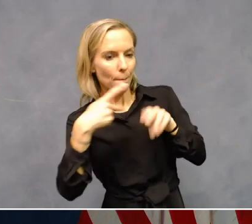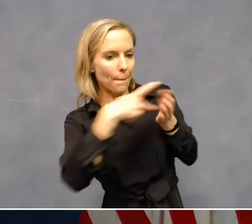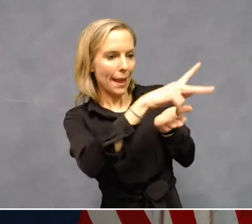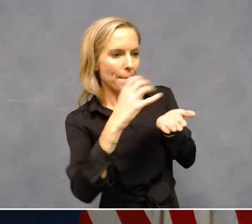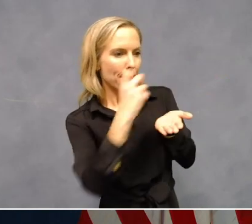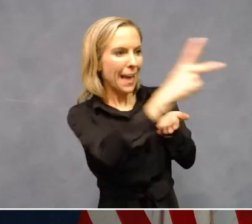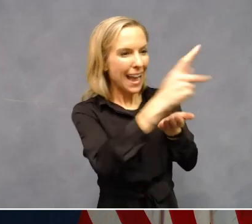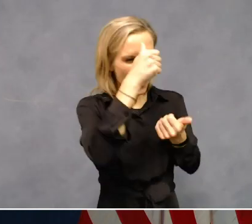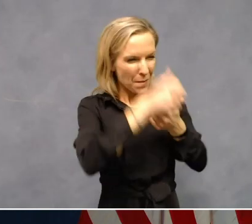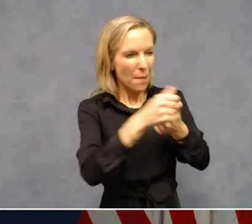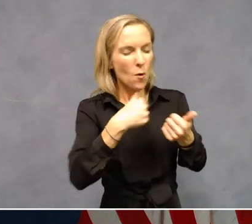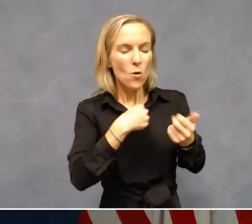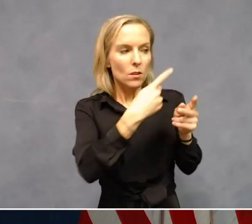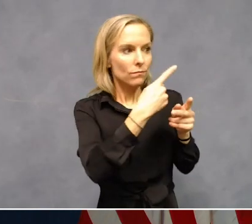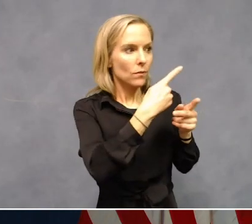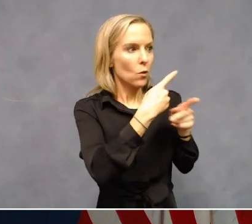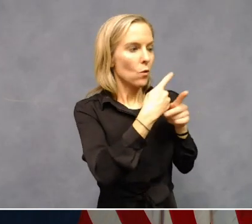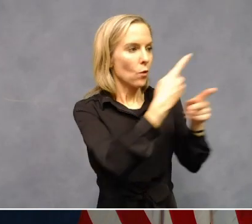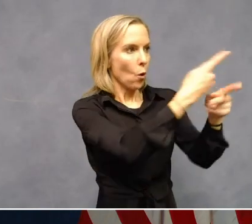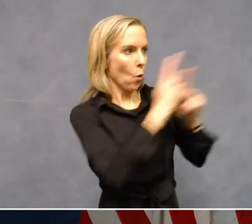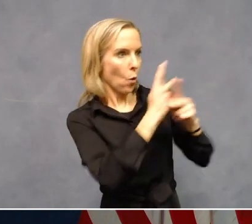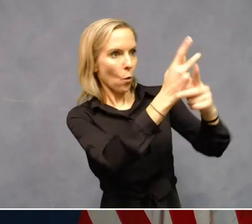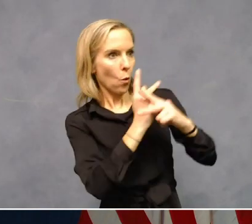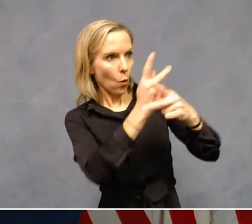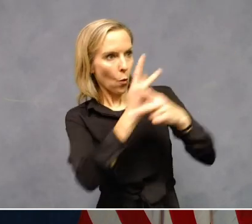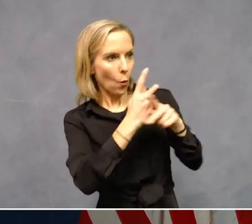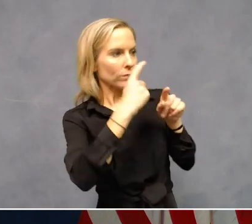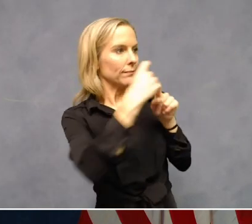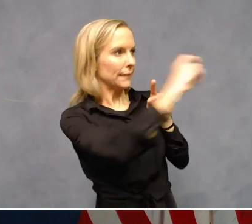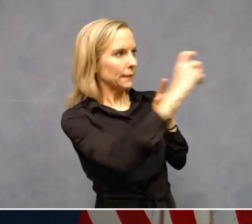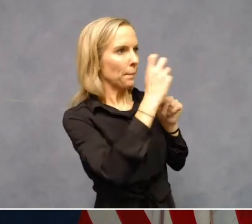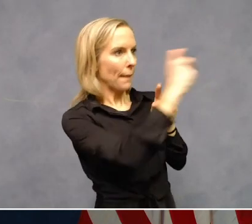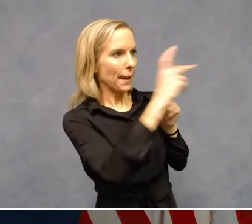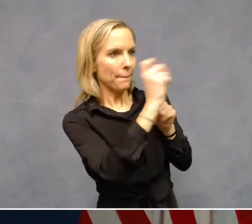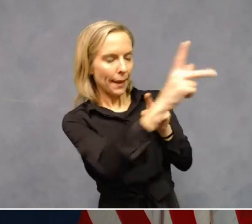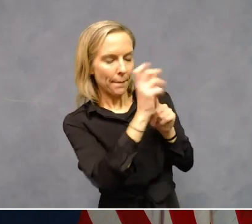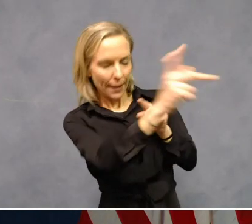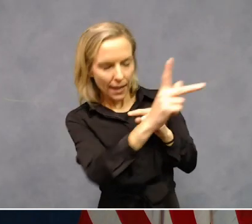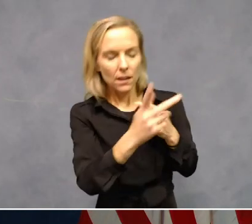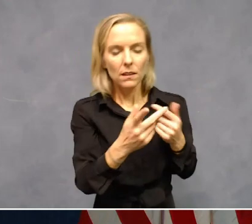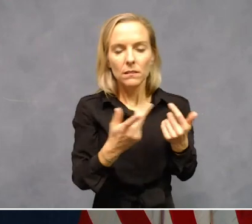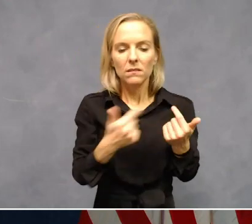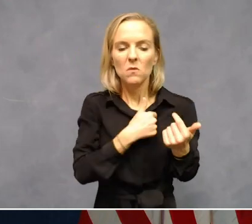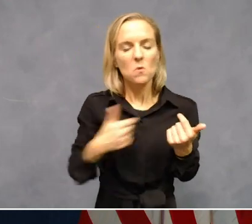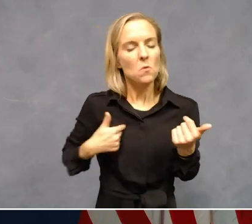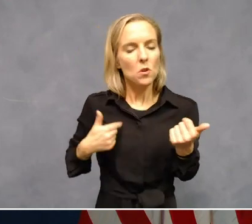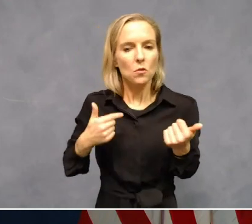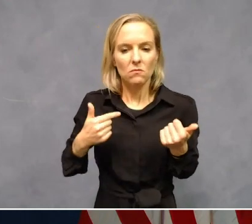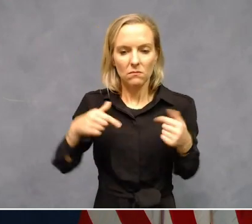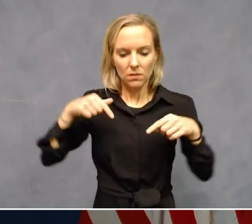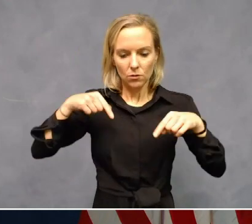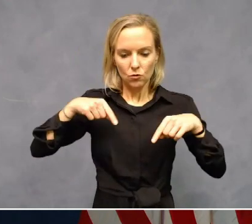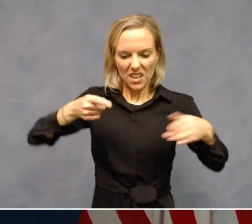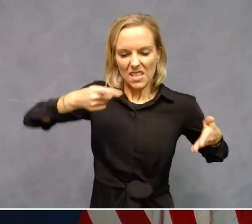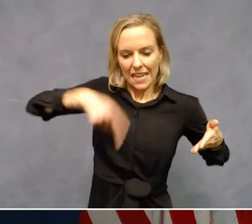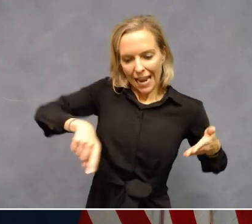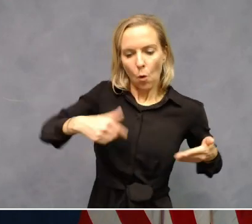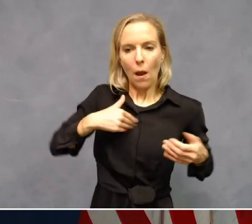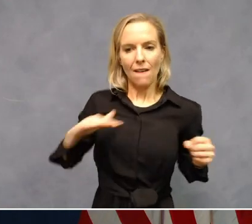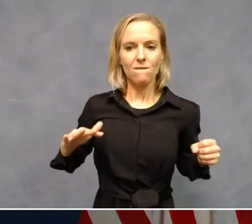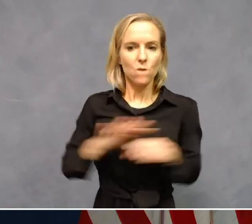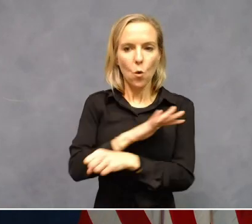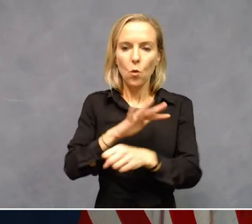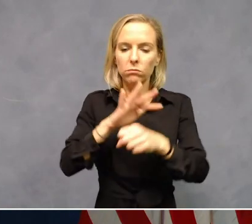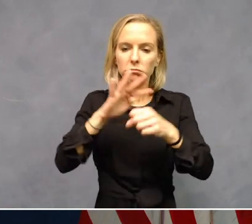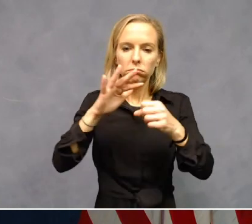places, would take away from amounts that we are putting there. But I think we are going to have, by this time next week, a full breakdown